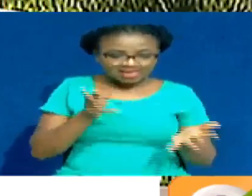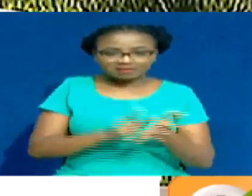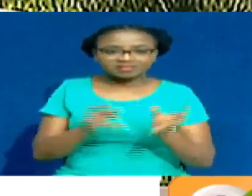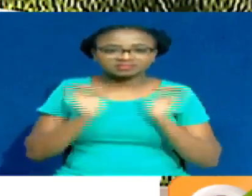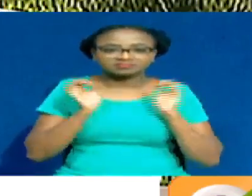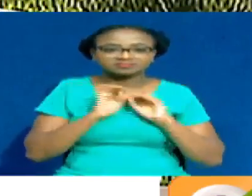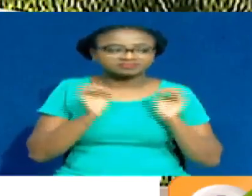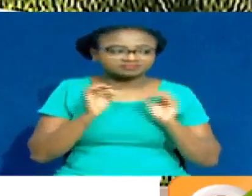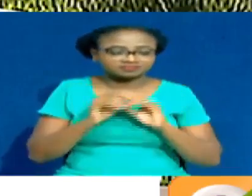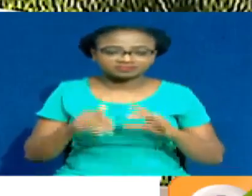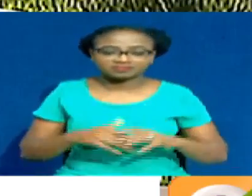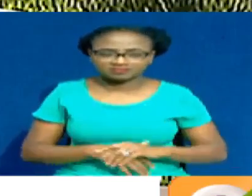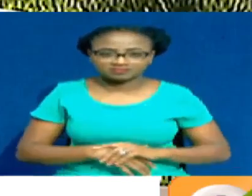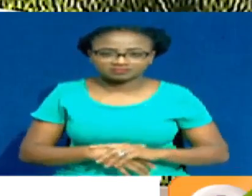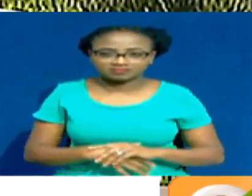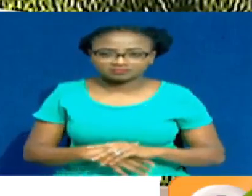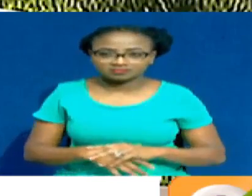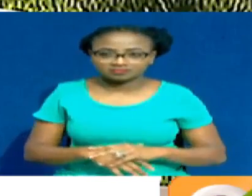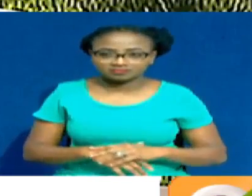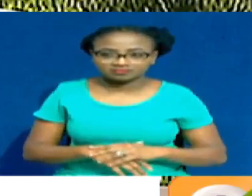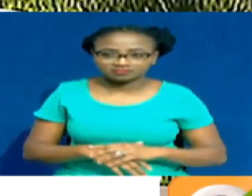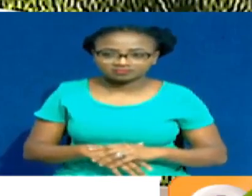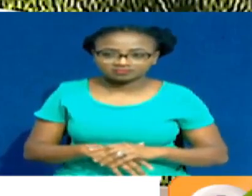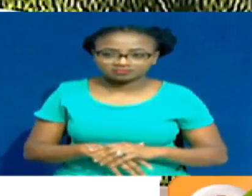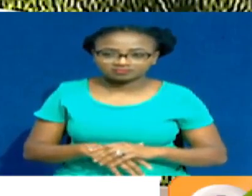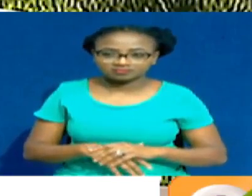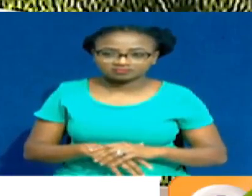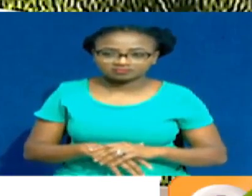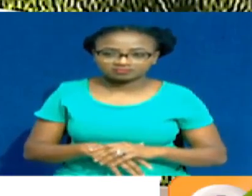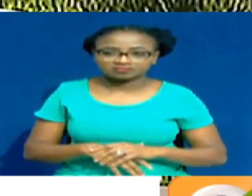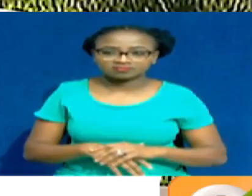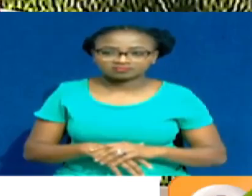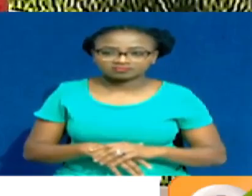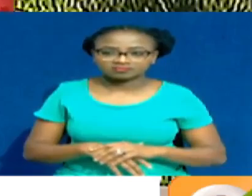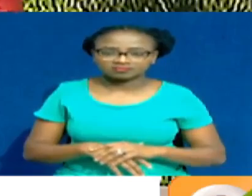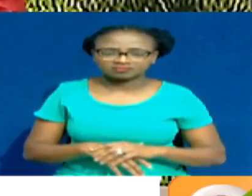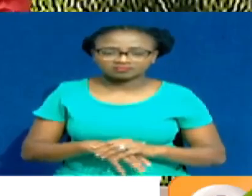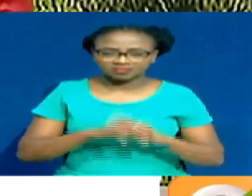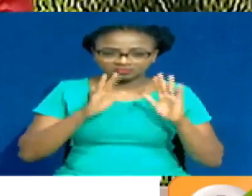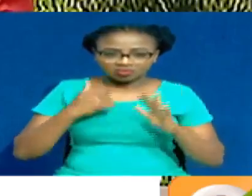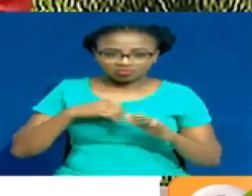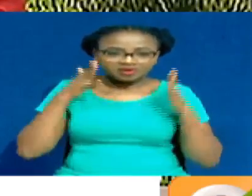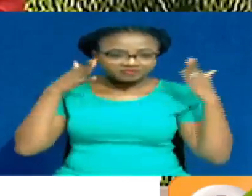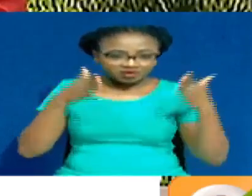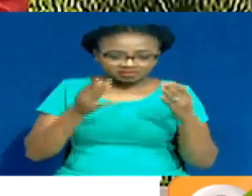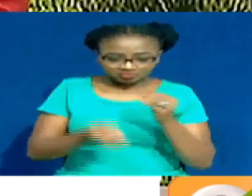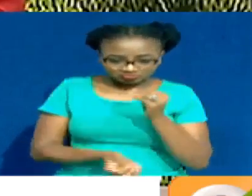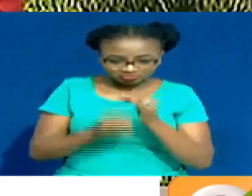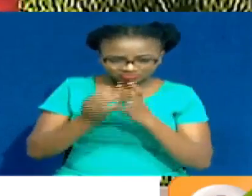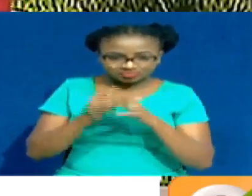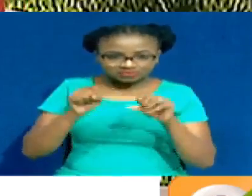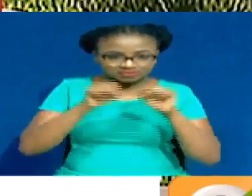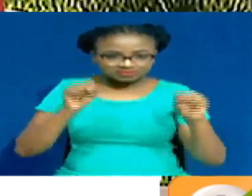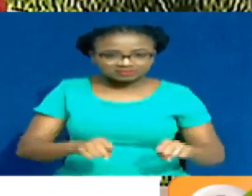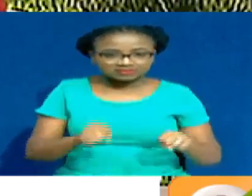madness from happening again in our country. That is the right way to go. Let's not focus on punishment. Let us focus on creating systems that